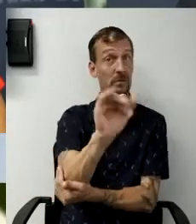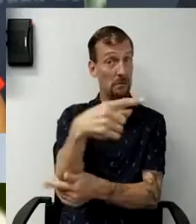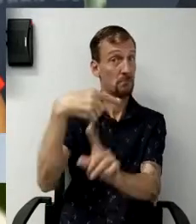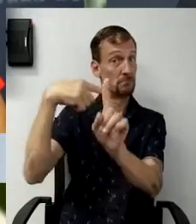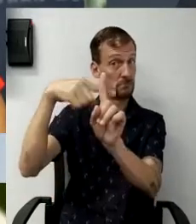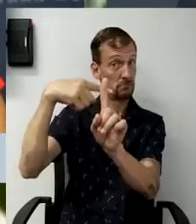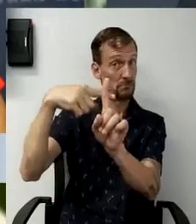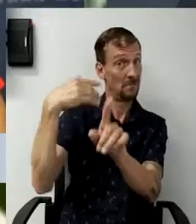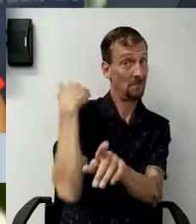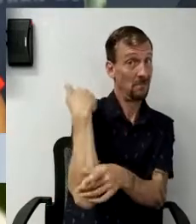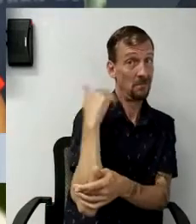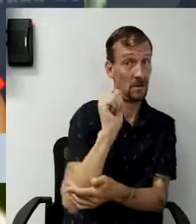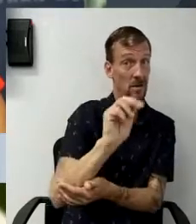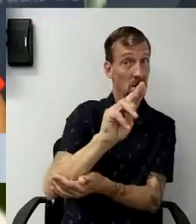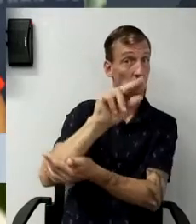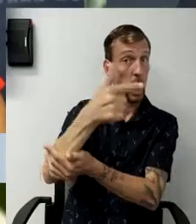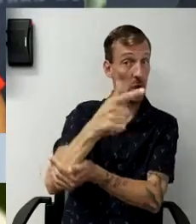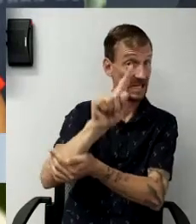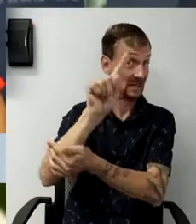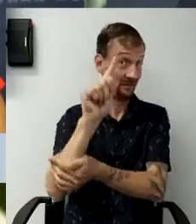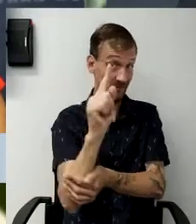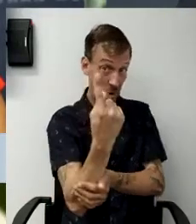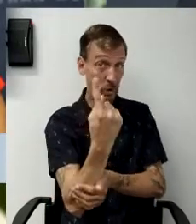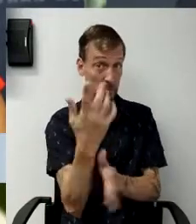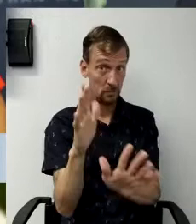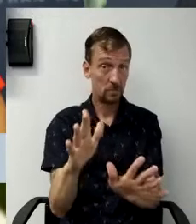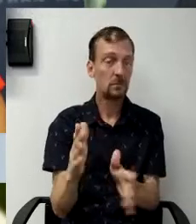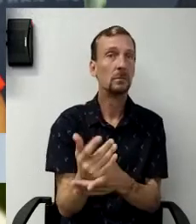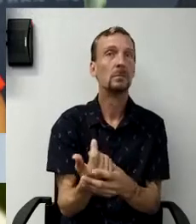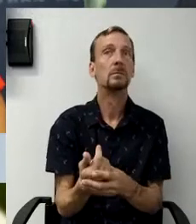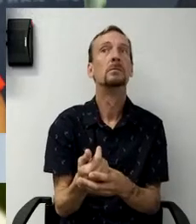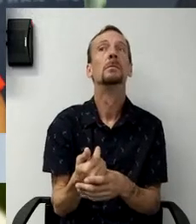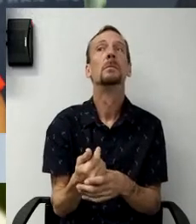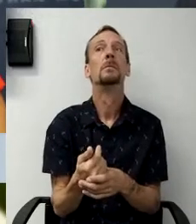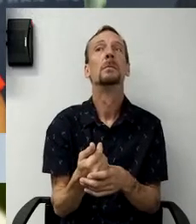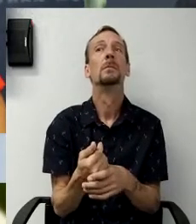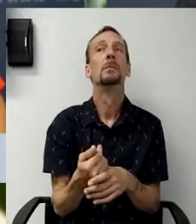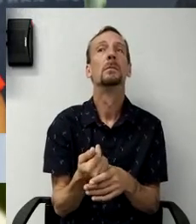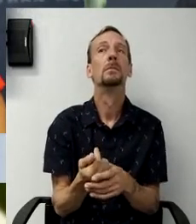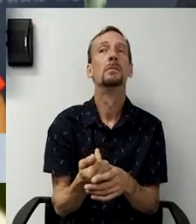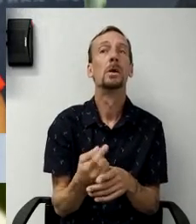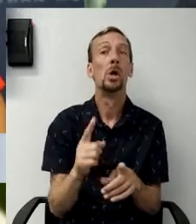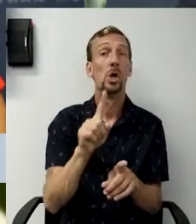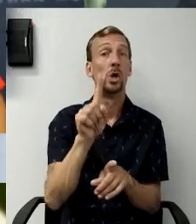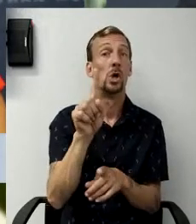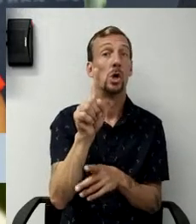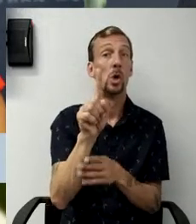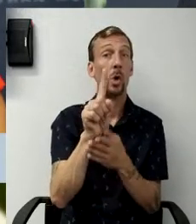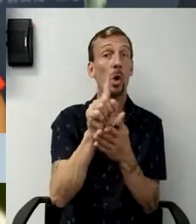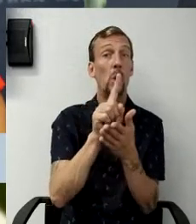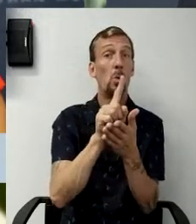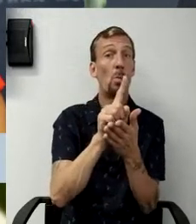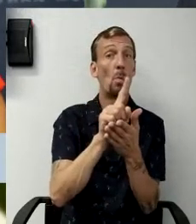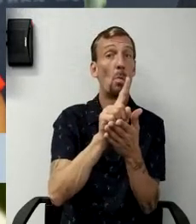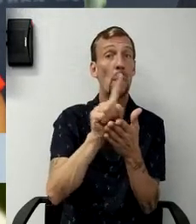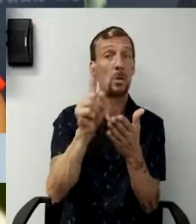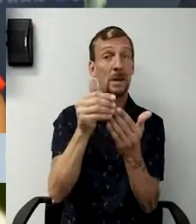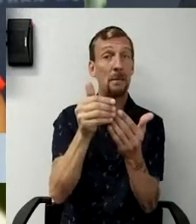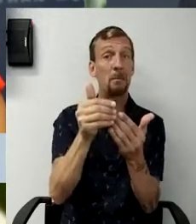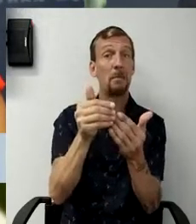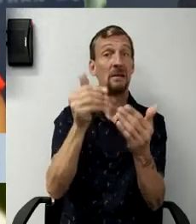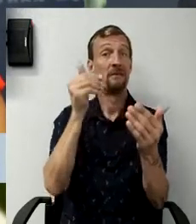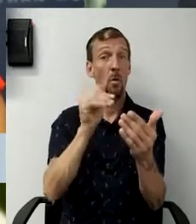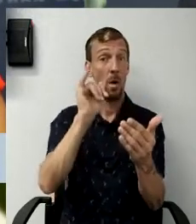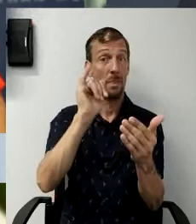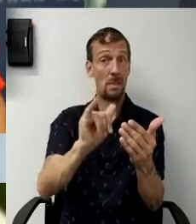of August 1st. So that's the last reported figure. But just a week earlier than that, on